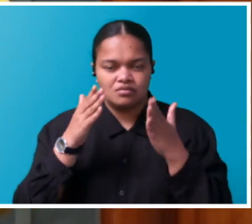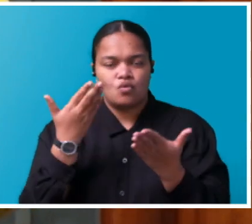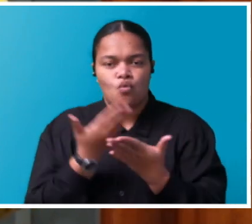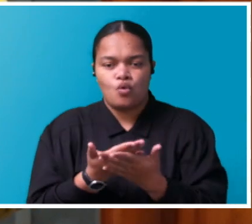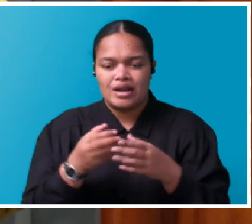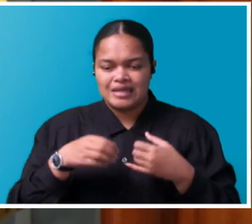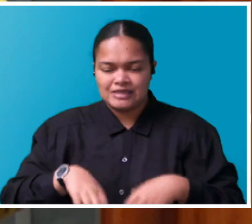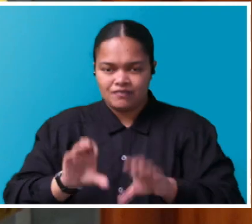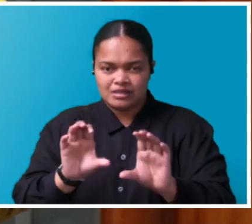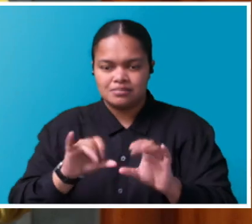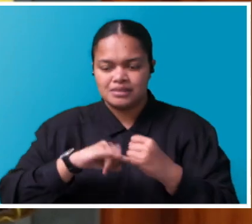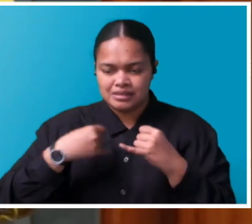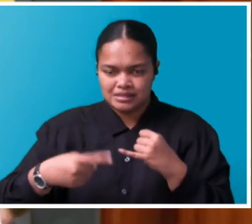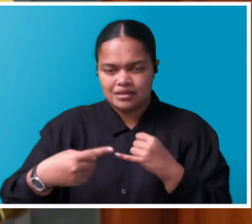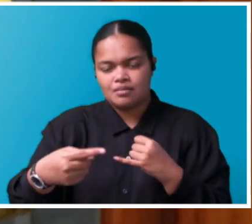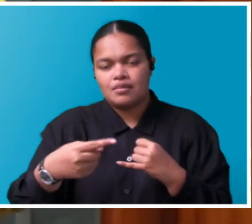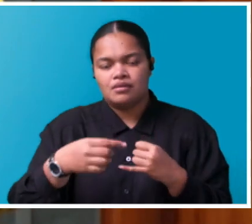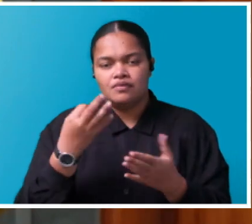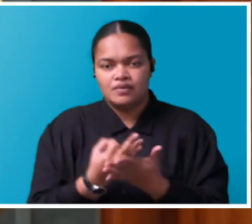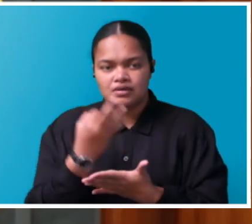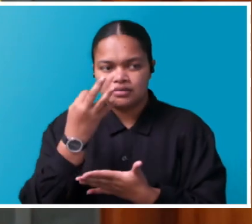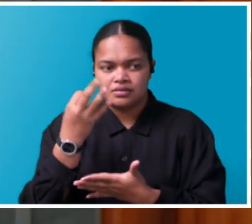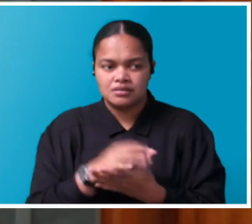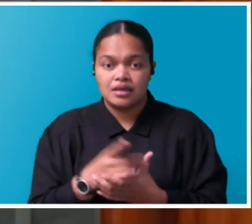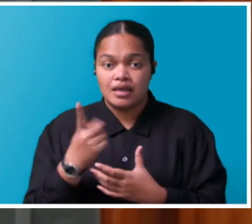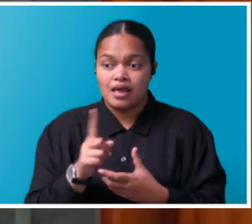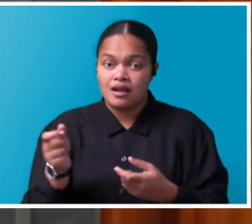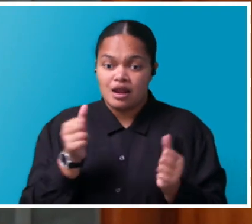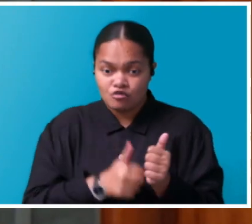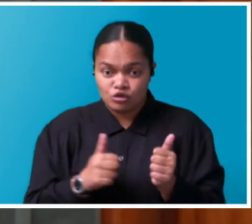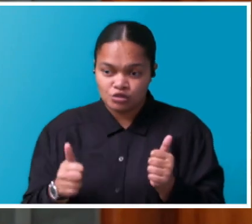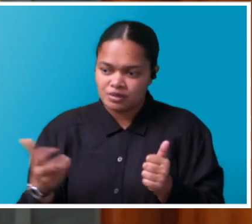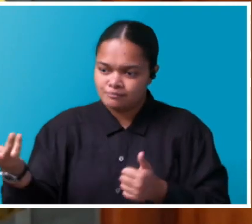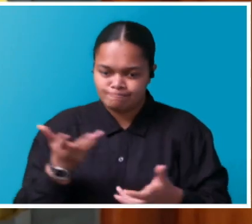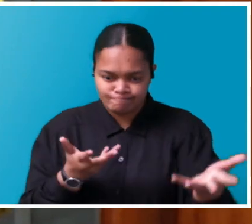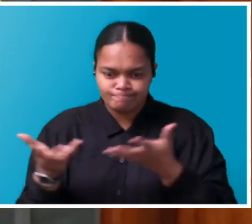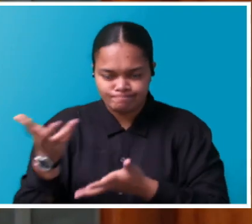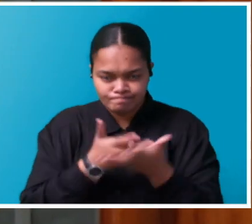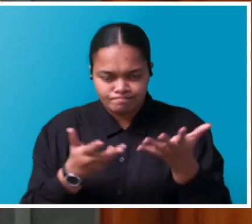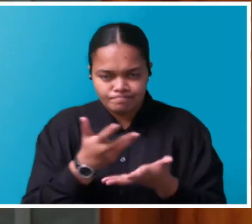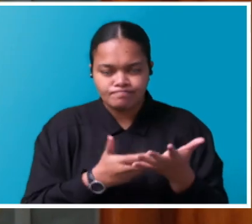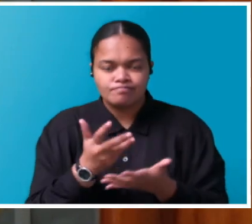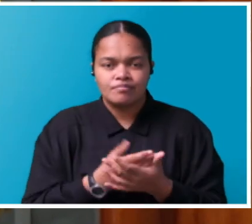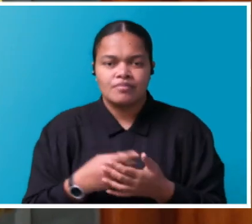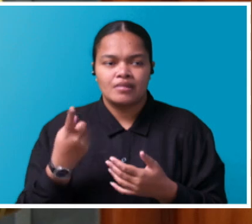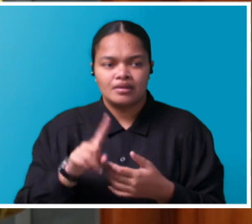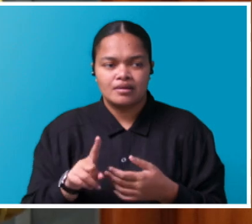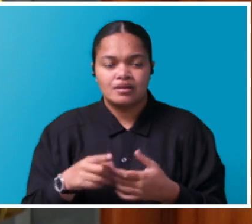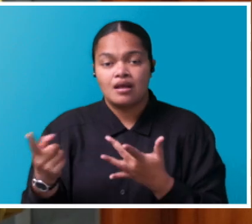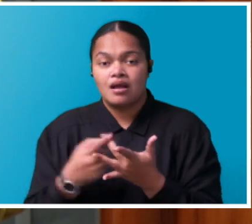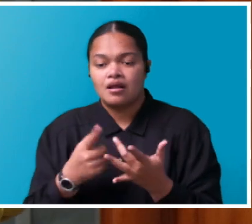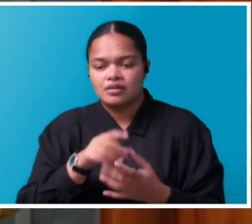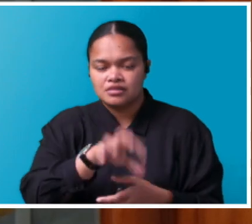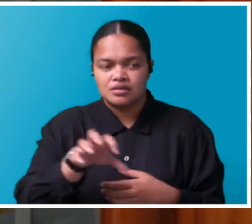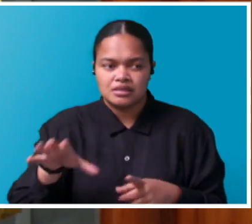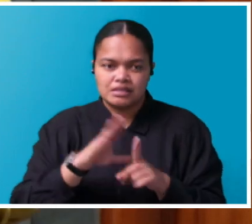investment and sustainable financing, bilateral arrangements and market opportunities, and the rippling high tide effect of other sectors,